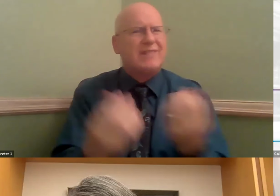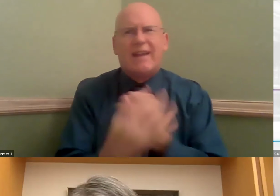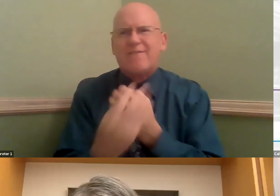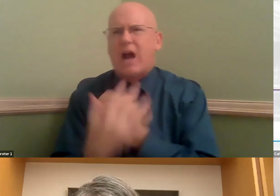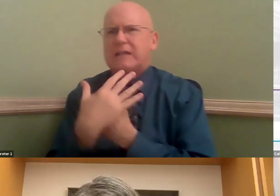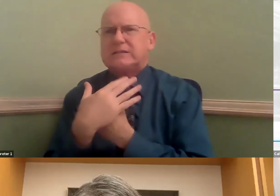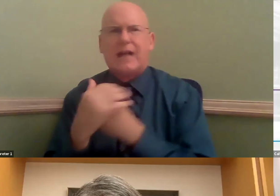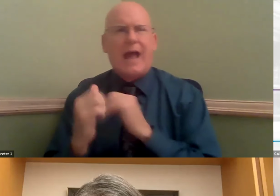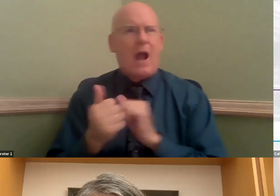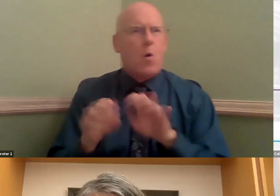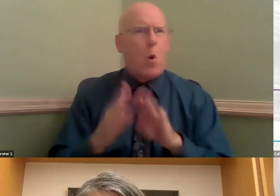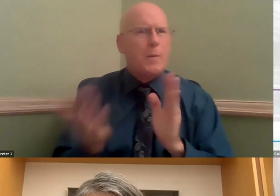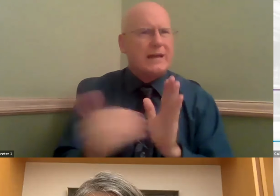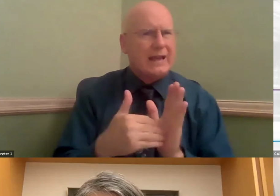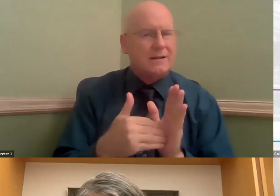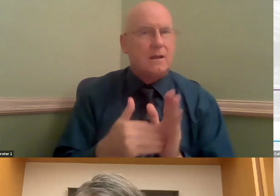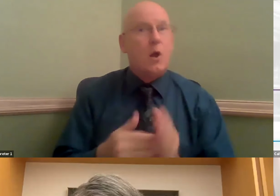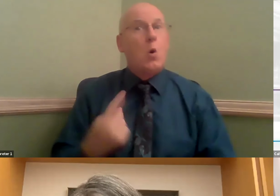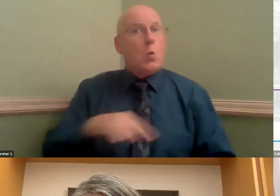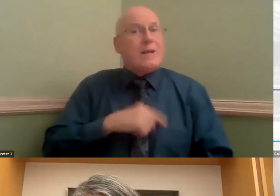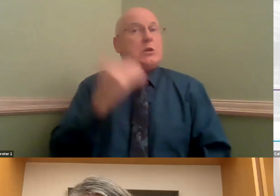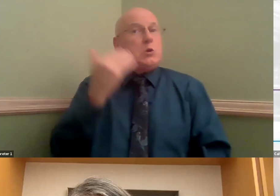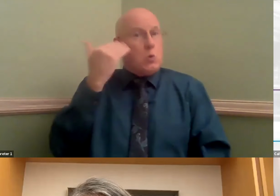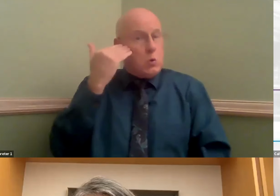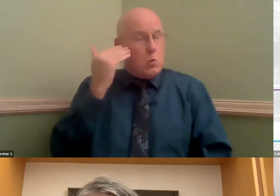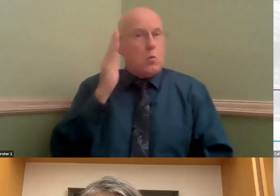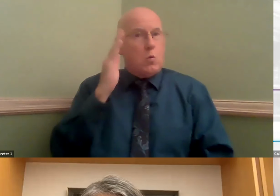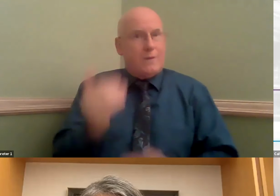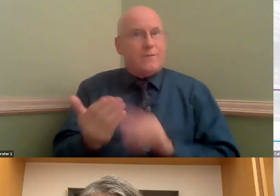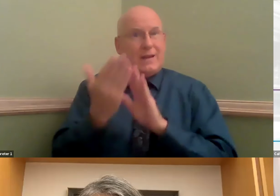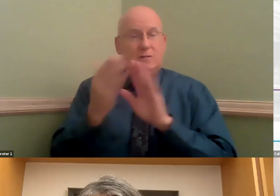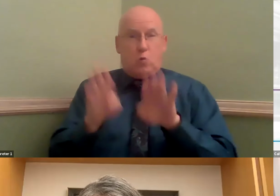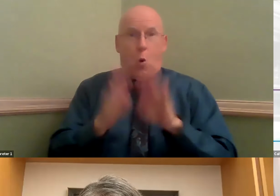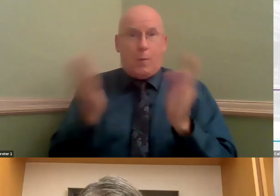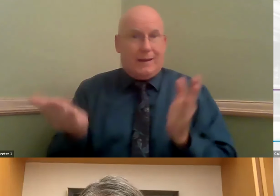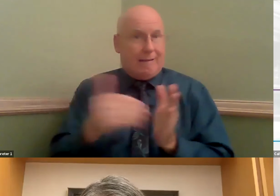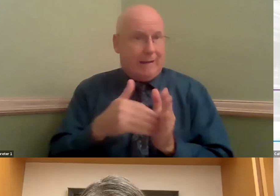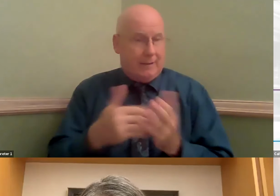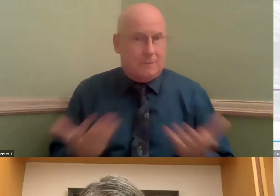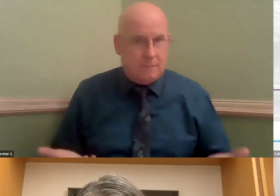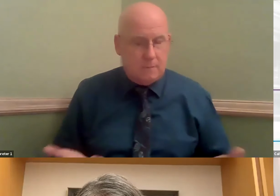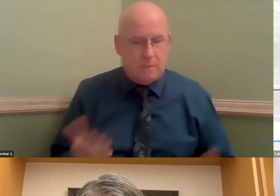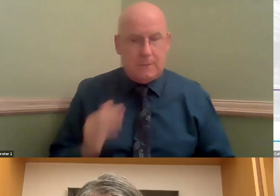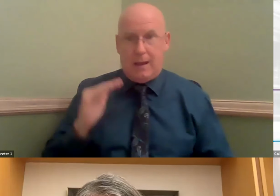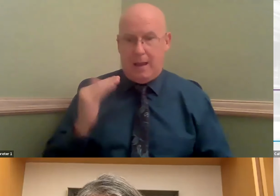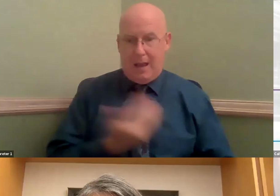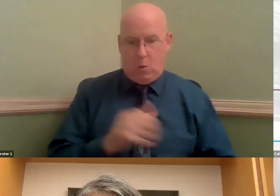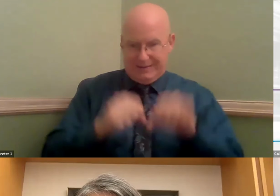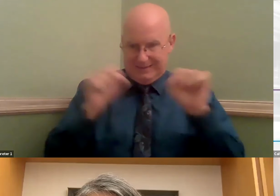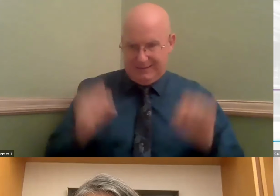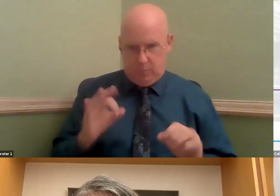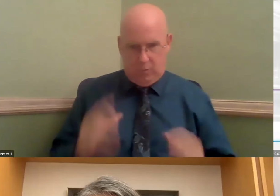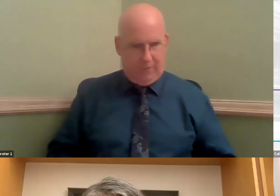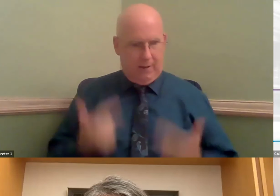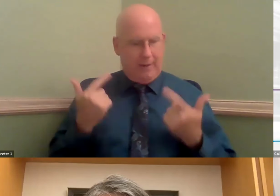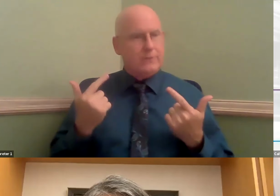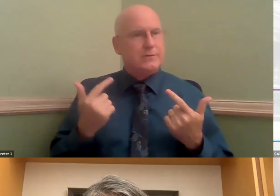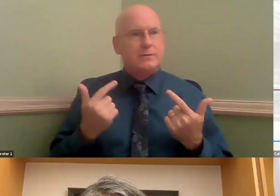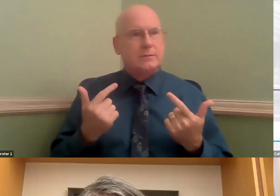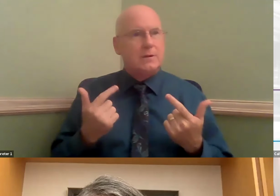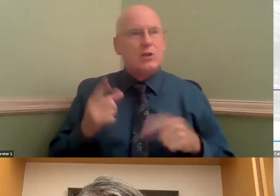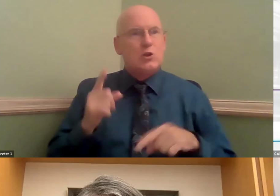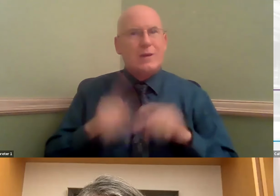reopening, because we knew at some point you're going to be confronted with reopening your economy. You know, our system of life is not to be